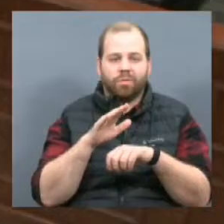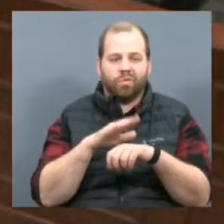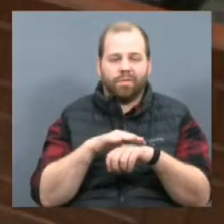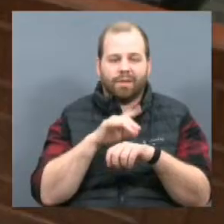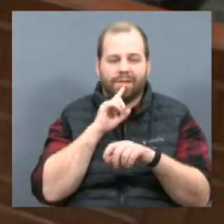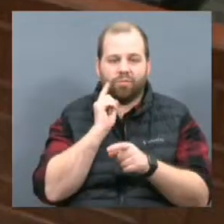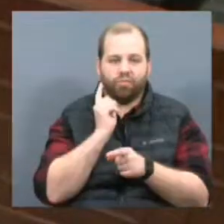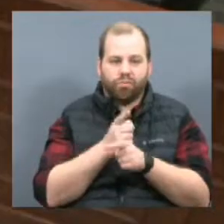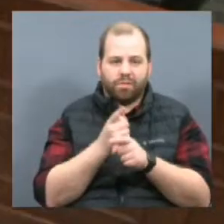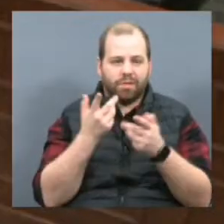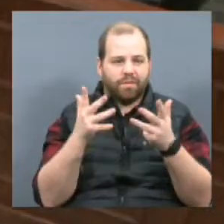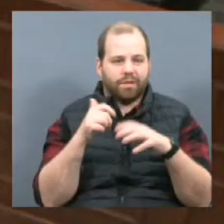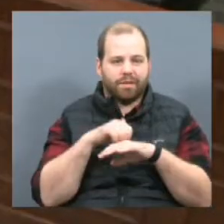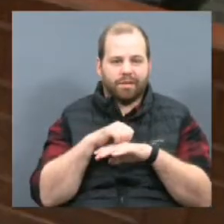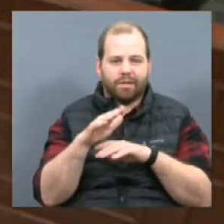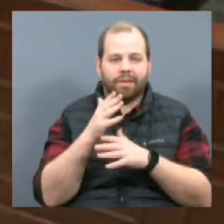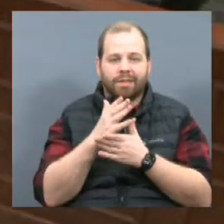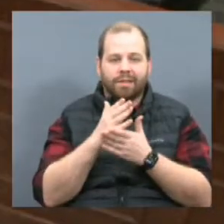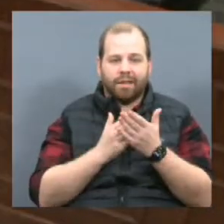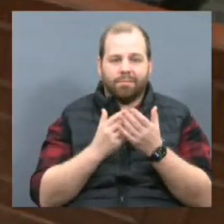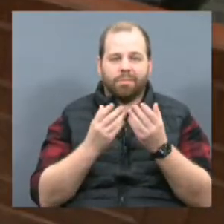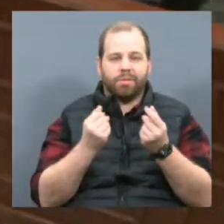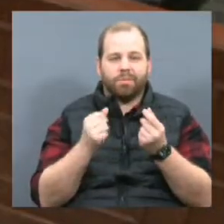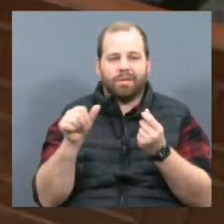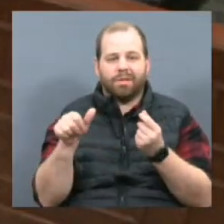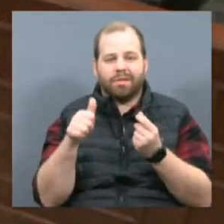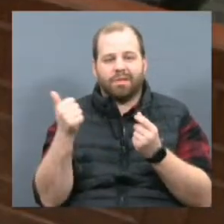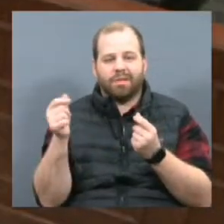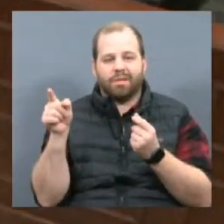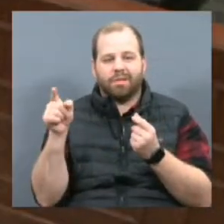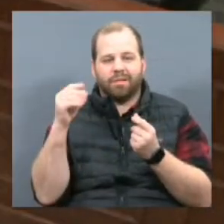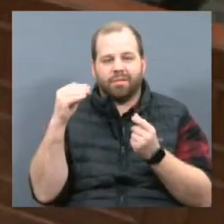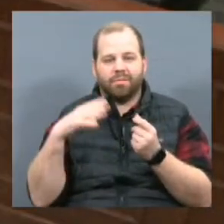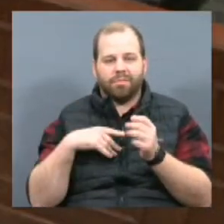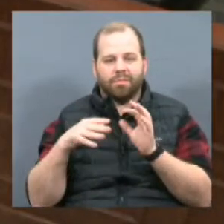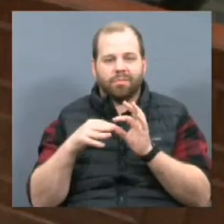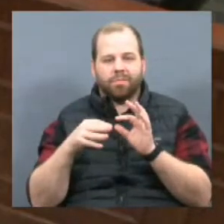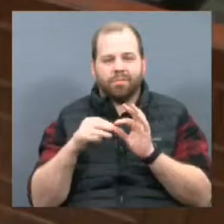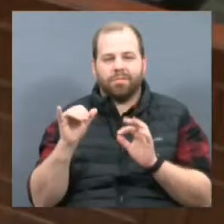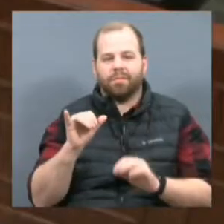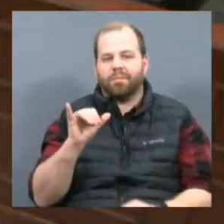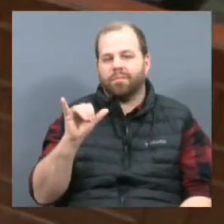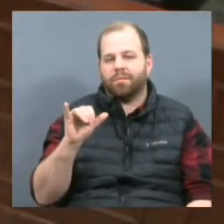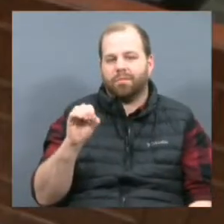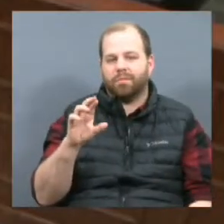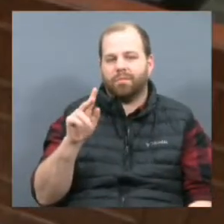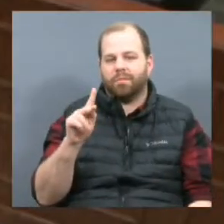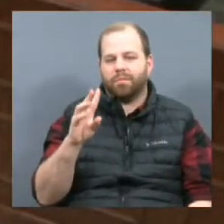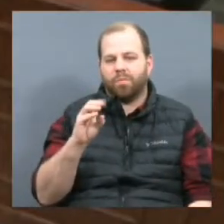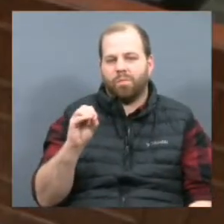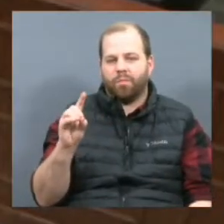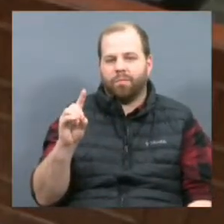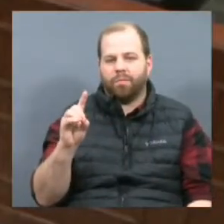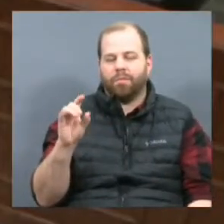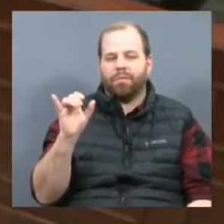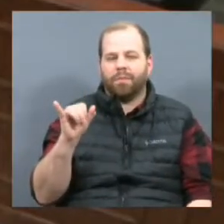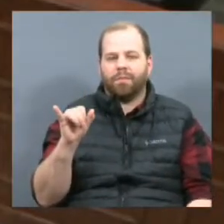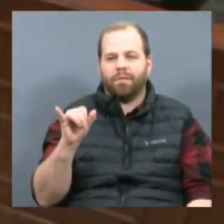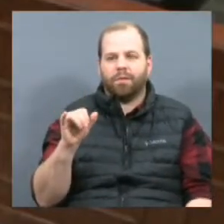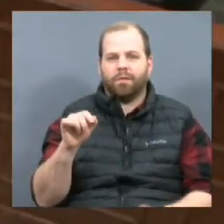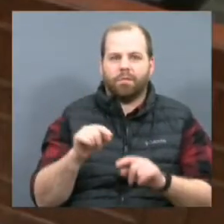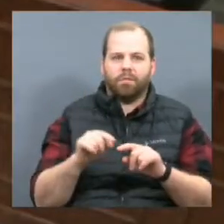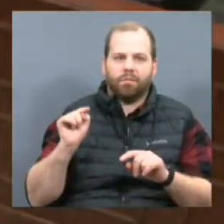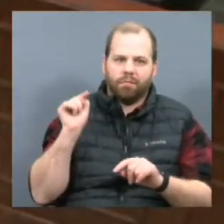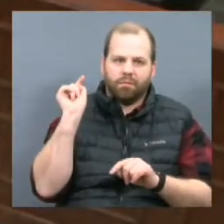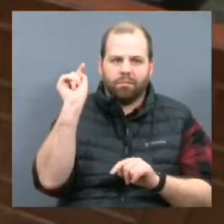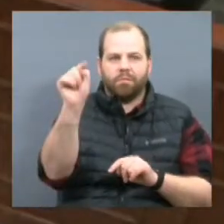correct. It was done. Some of the properties that the other gentleman was talking about, being in Yorkwood and surrounding areas, those are much more than 200